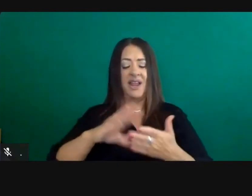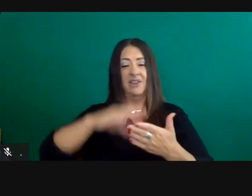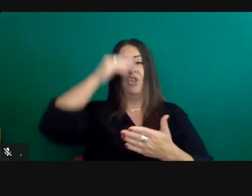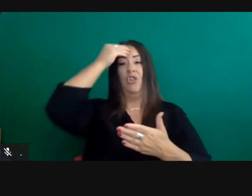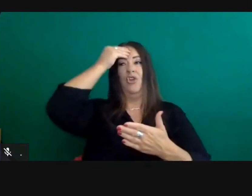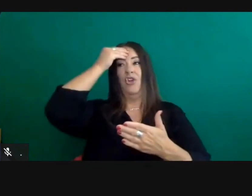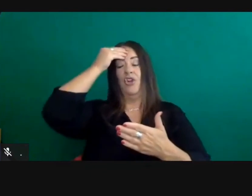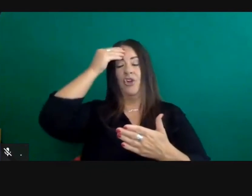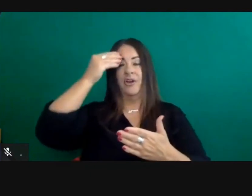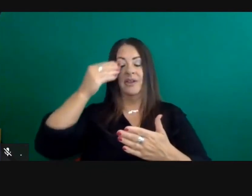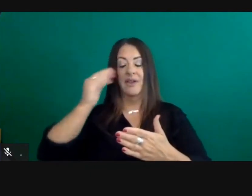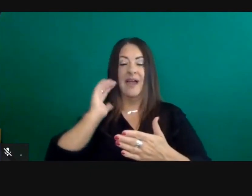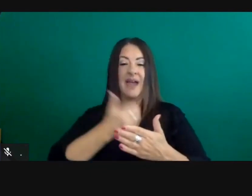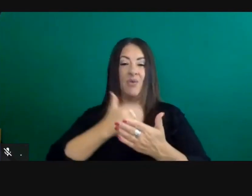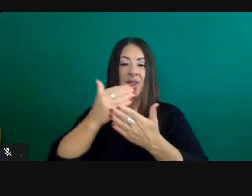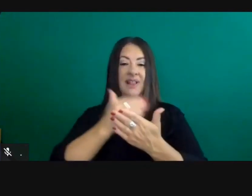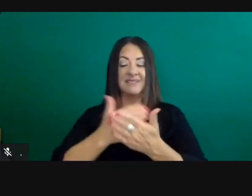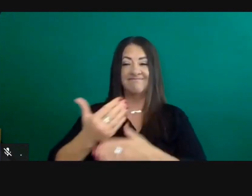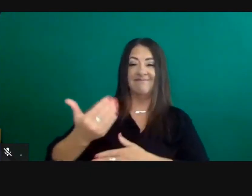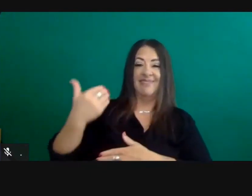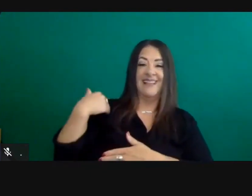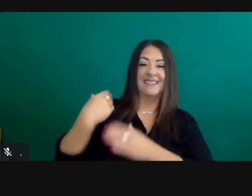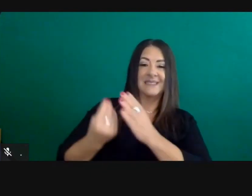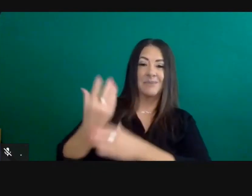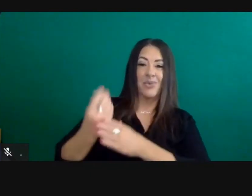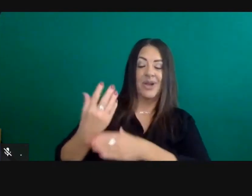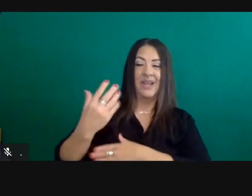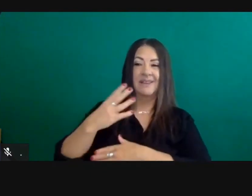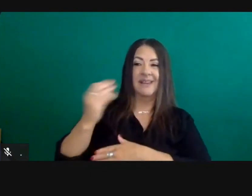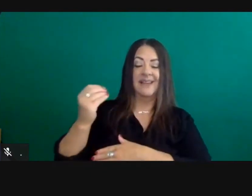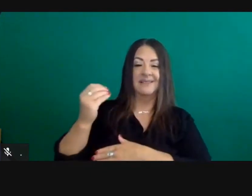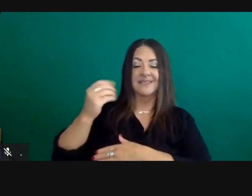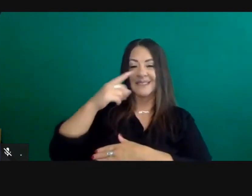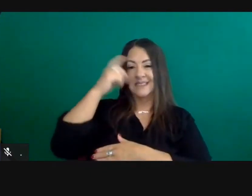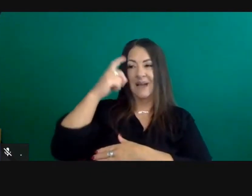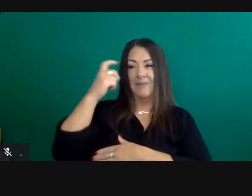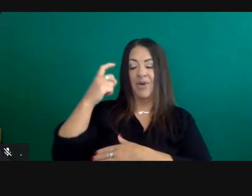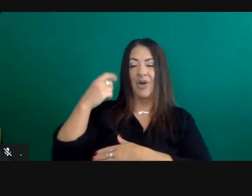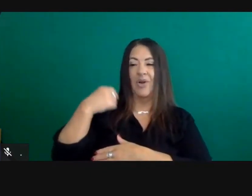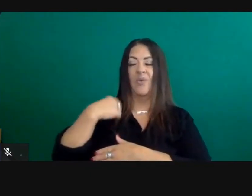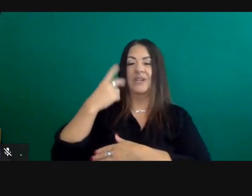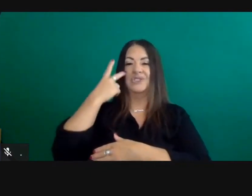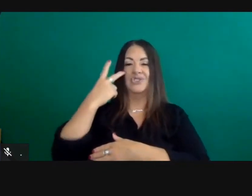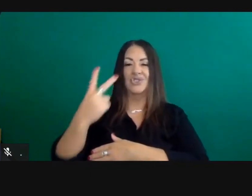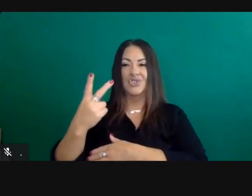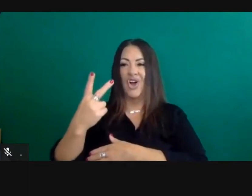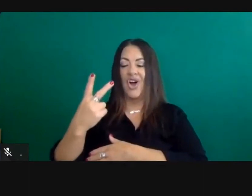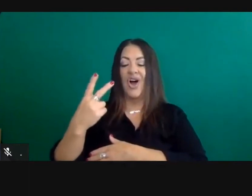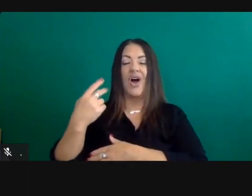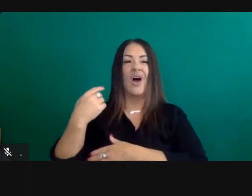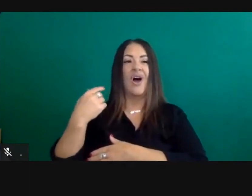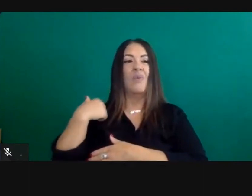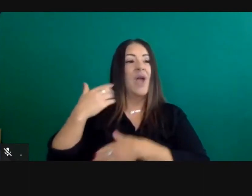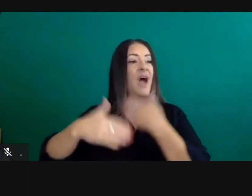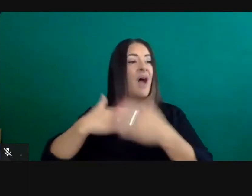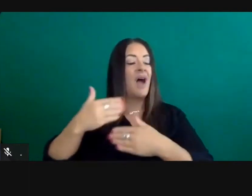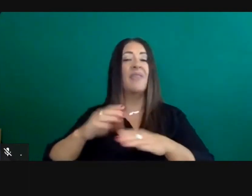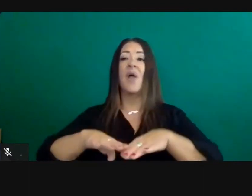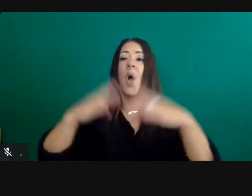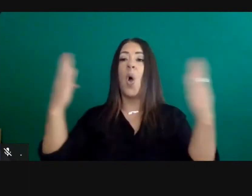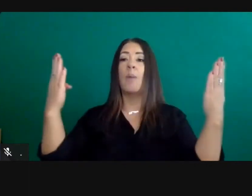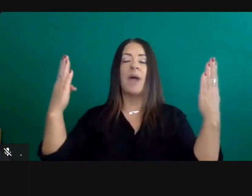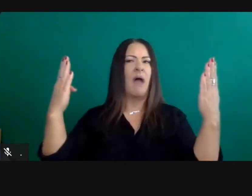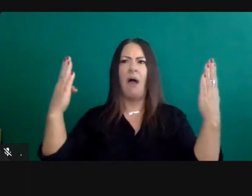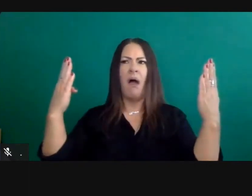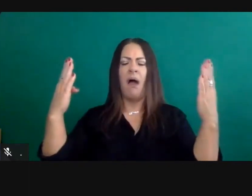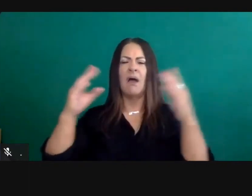in the late spring and early summer, where we saw transmission really increase rapidly and